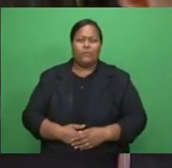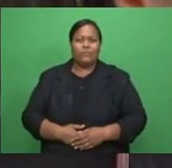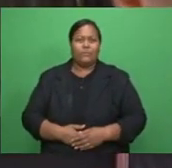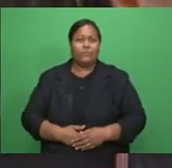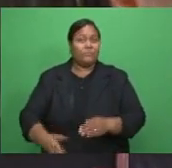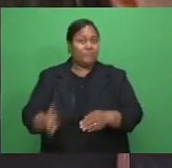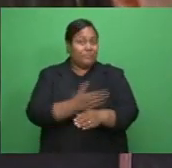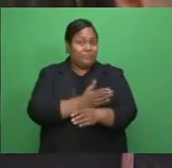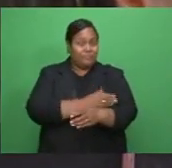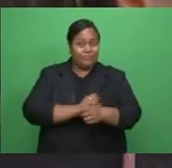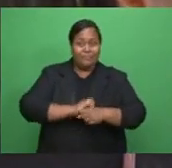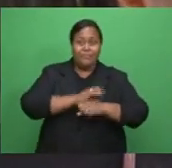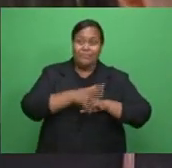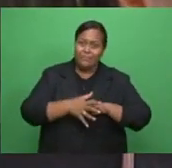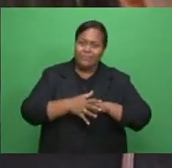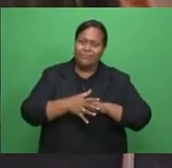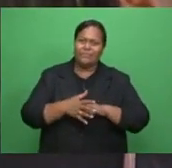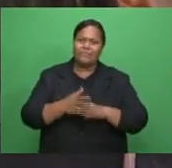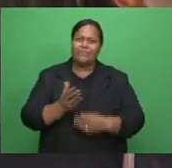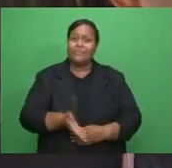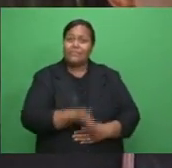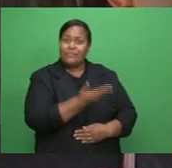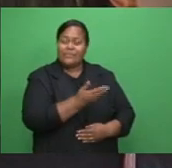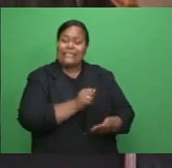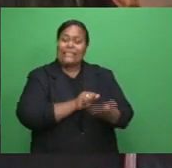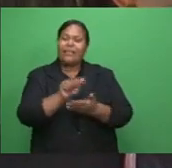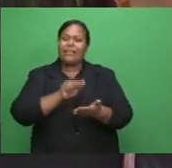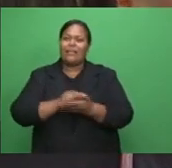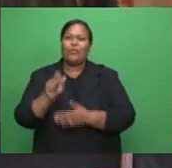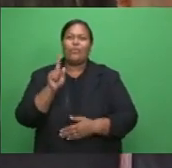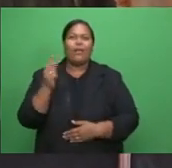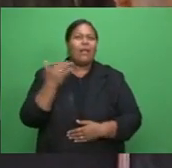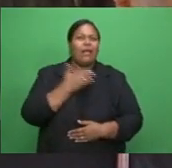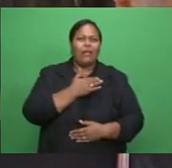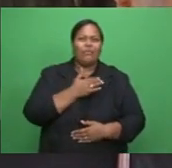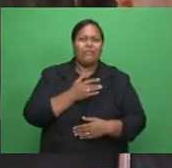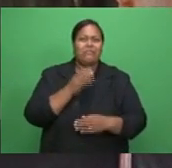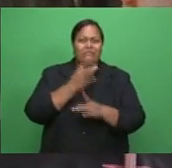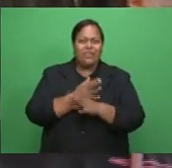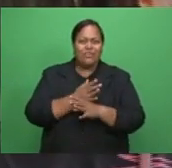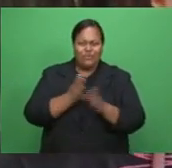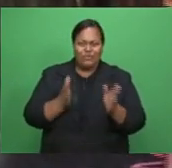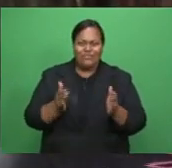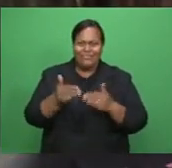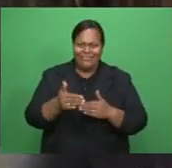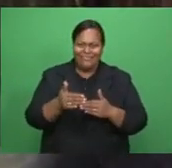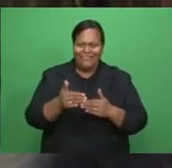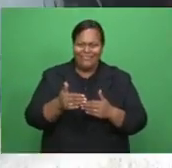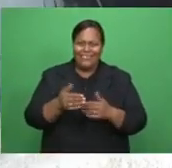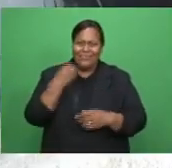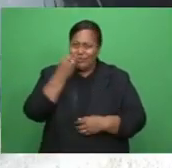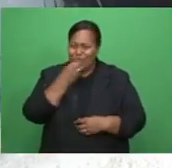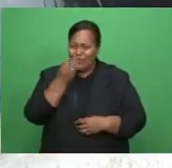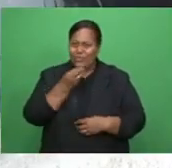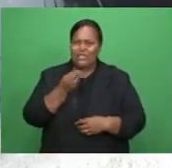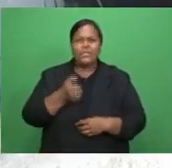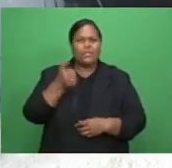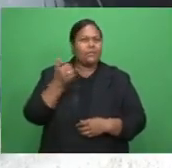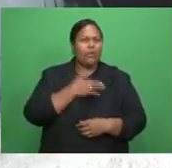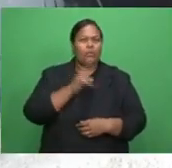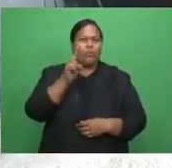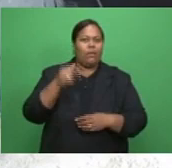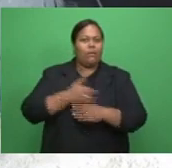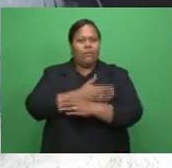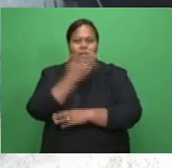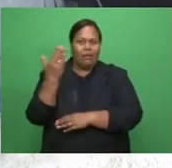Before COVID-19, I used to sell over 100 fish parcels going for $5 each. I earned more than 600 a day. After COVID-19, my